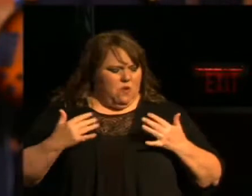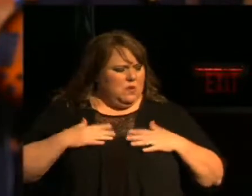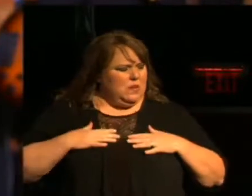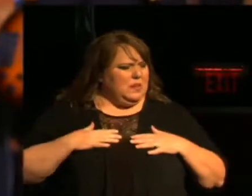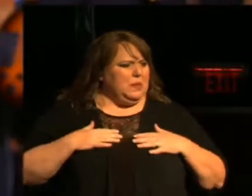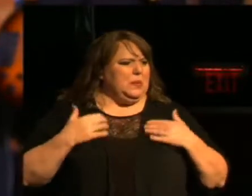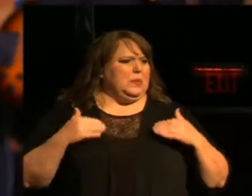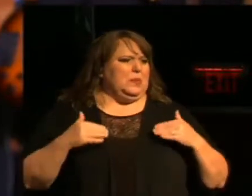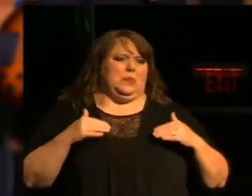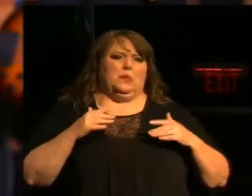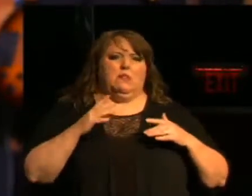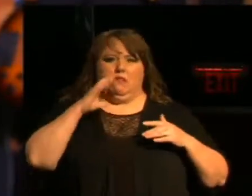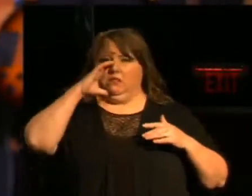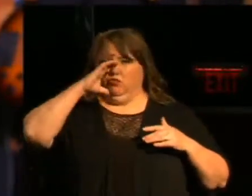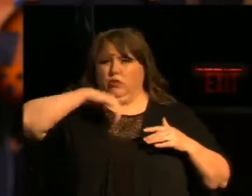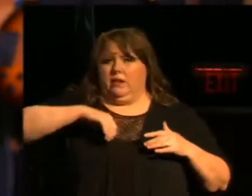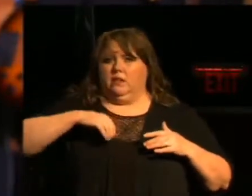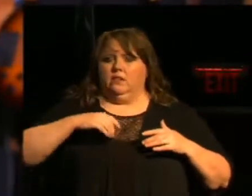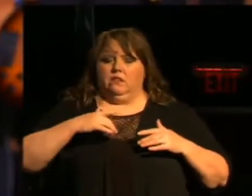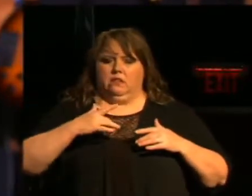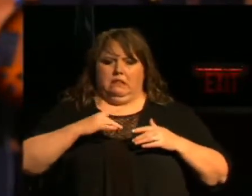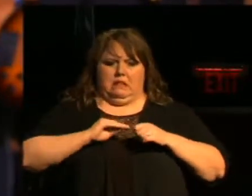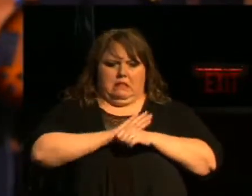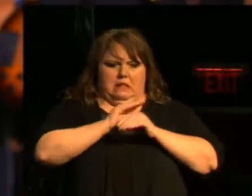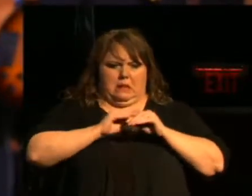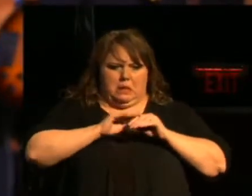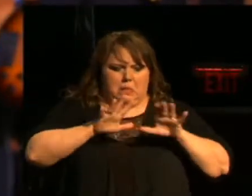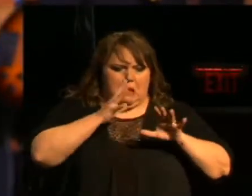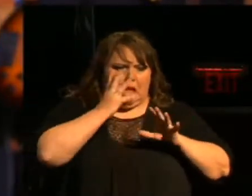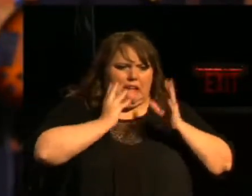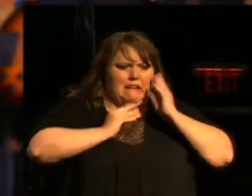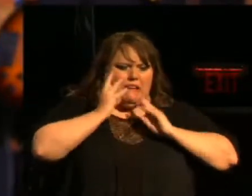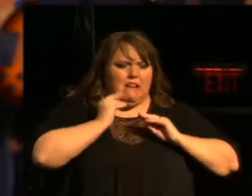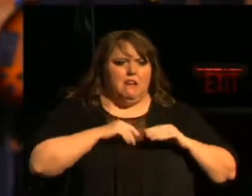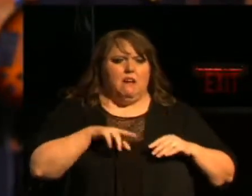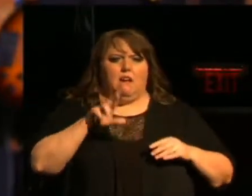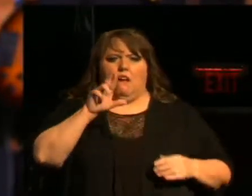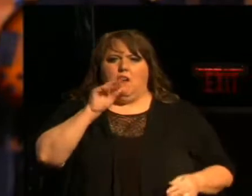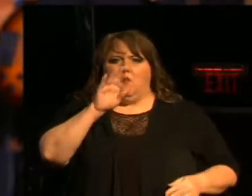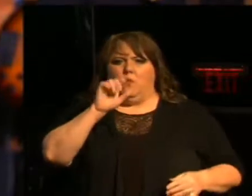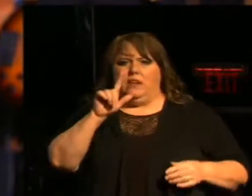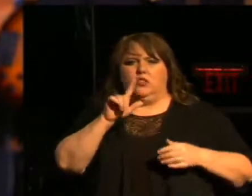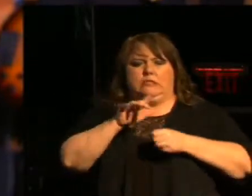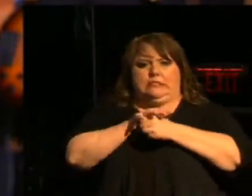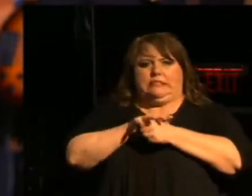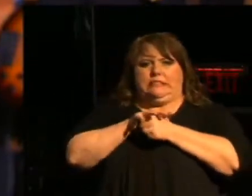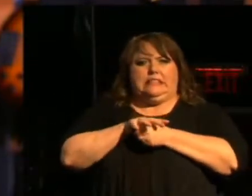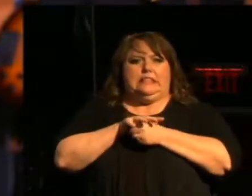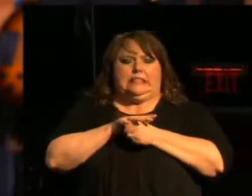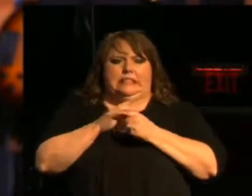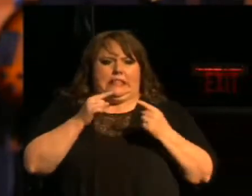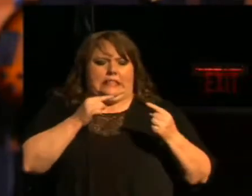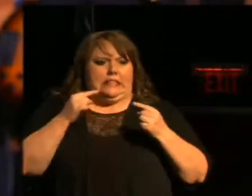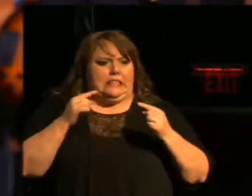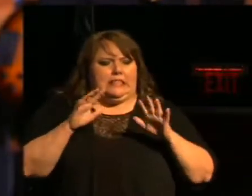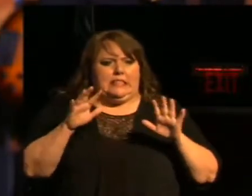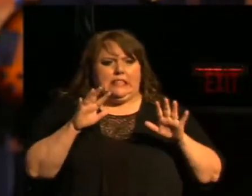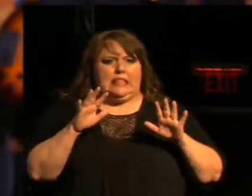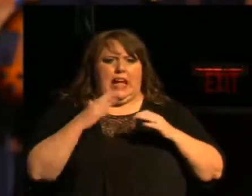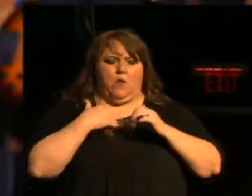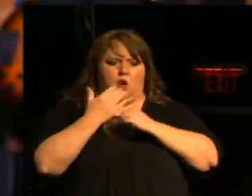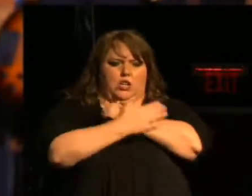he said it like this. He said, there are 3 kinds of patriots. 2 bad,